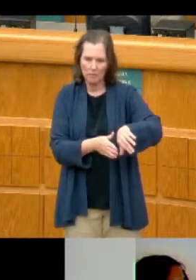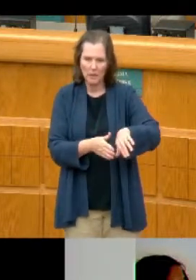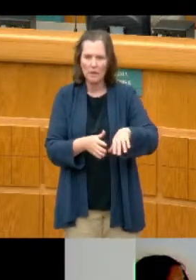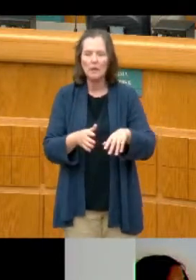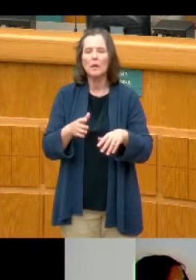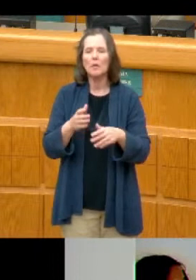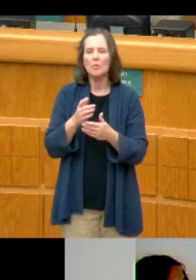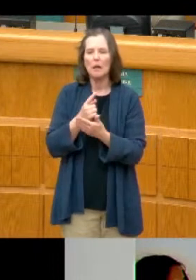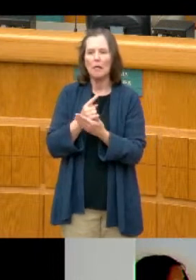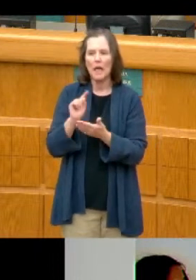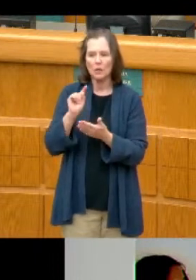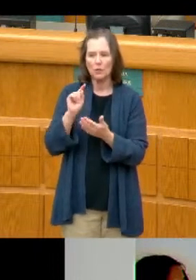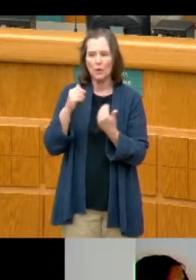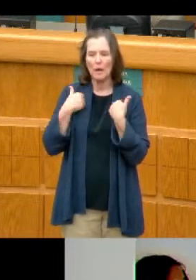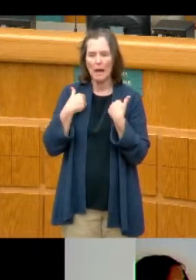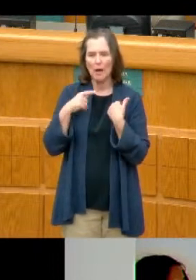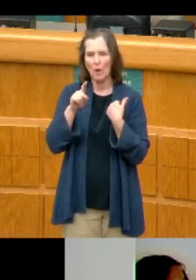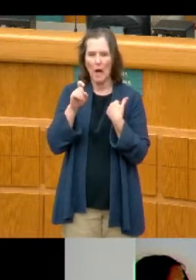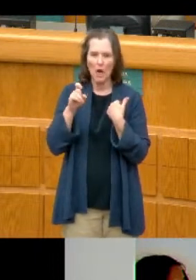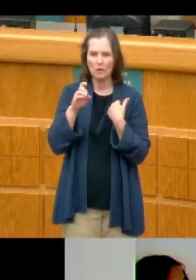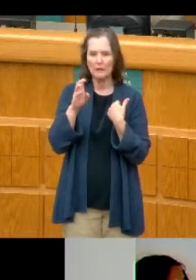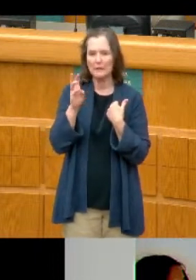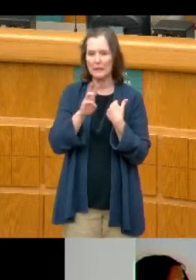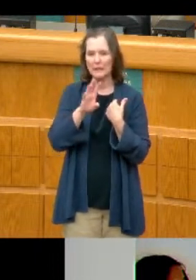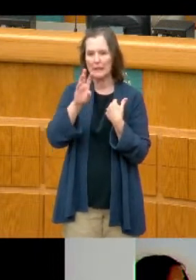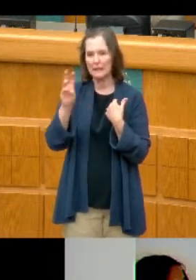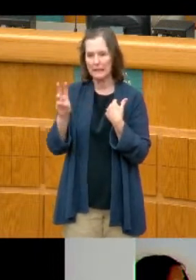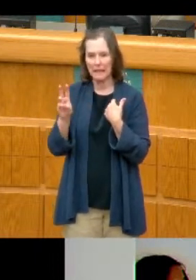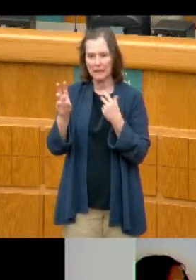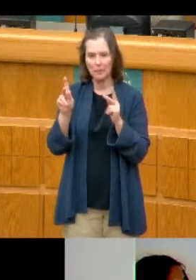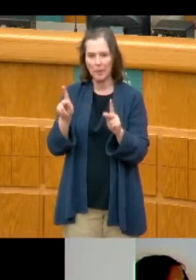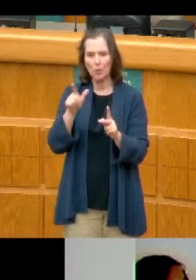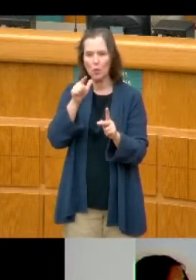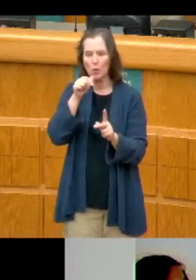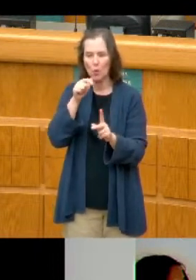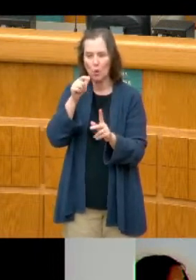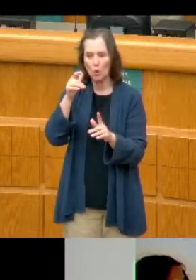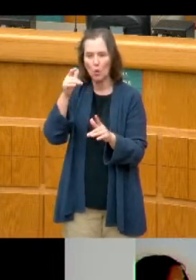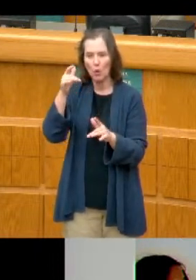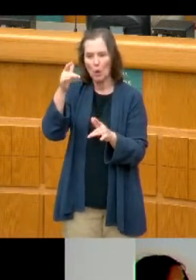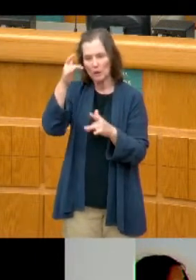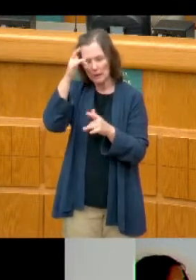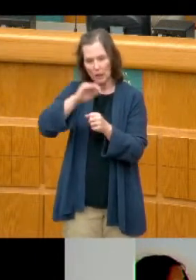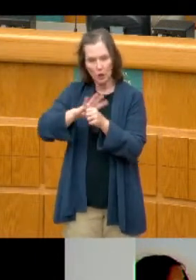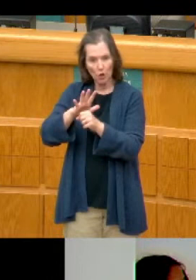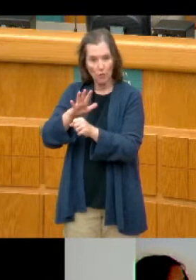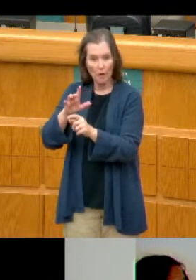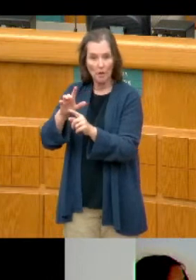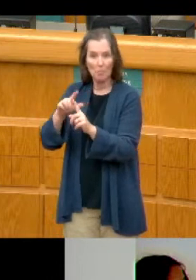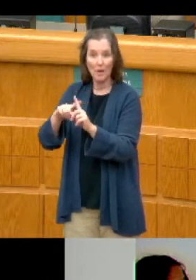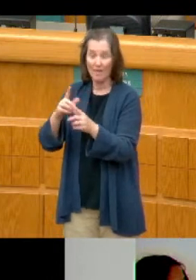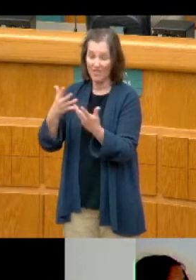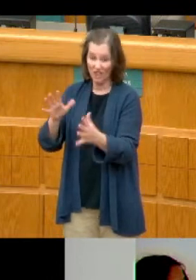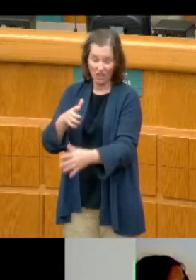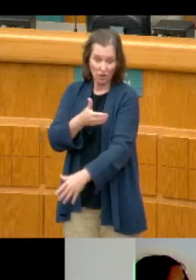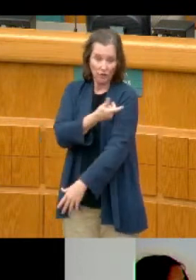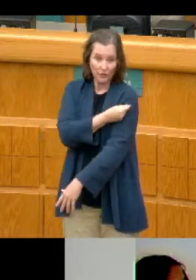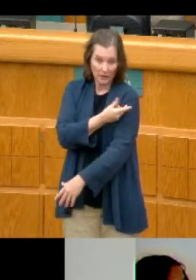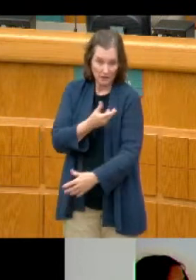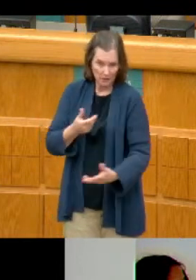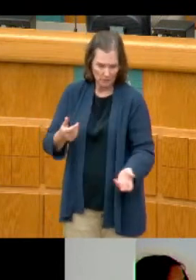was 166 breakthrough cases in 1 week. It's 217. The week before that,